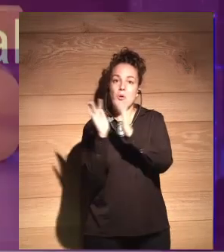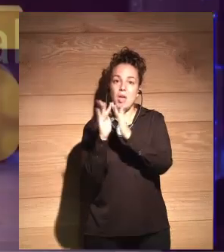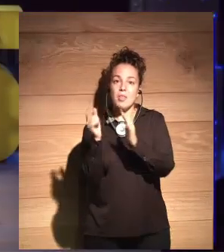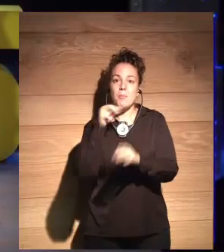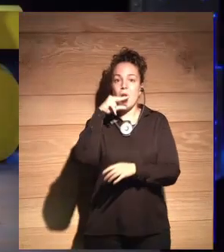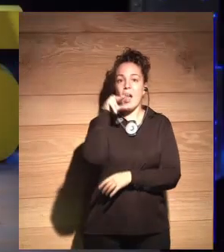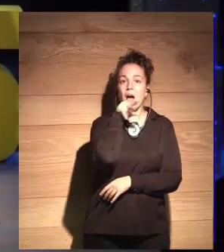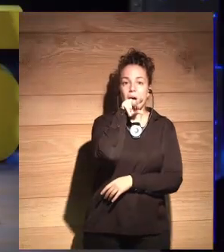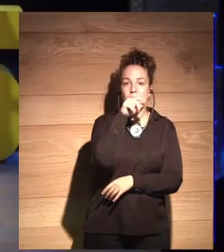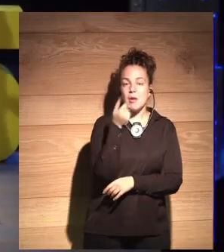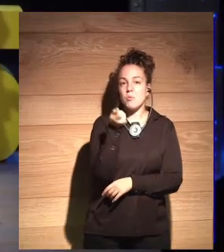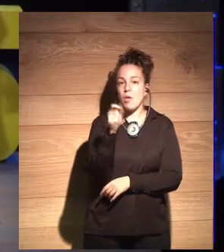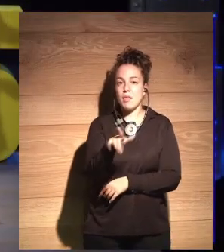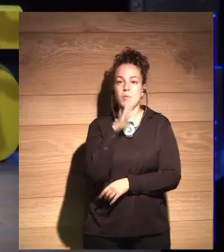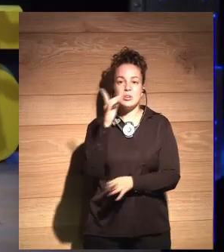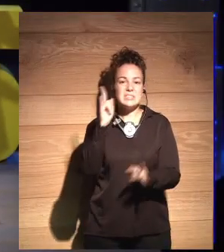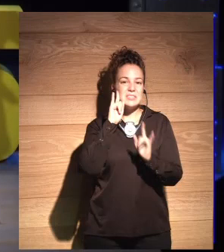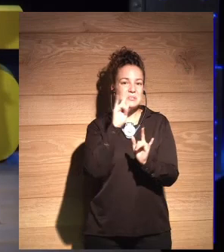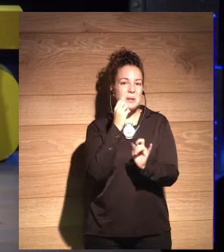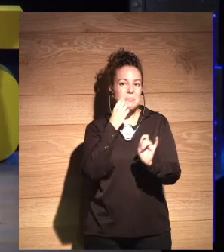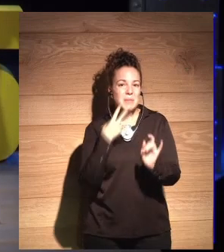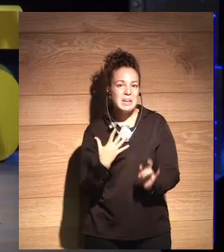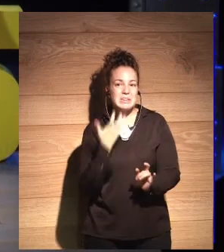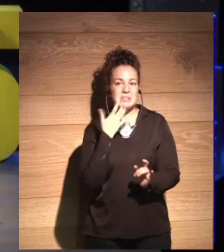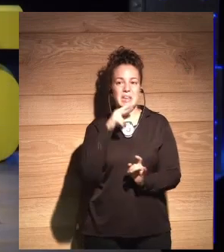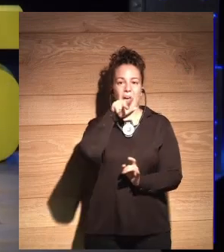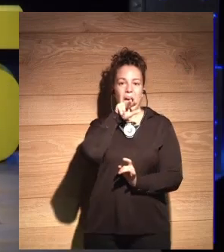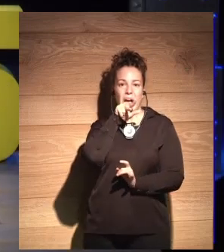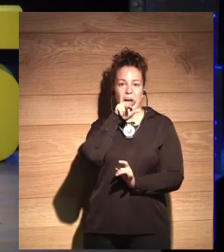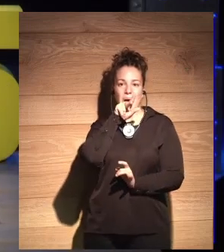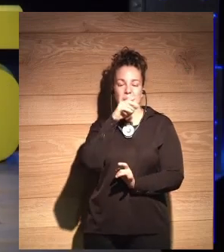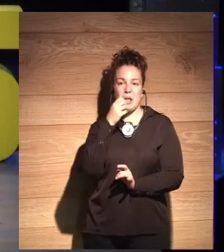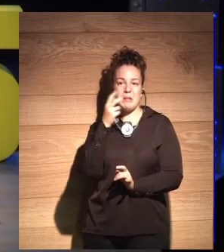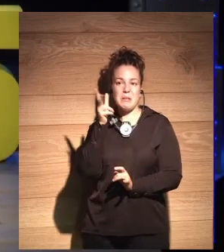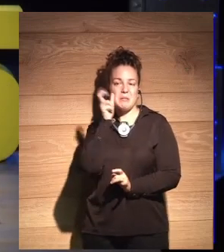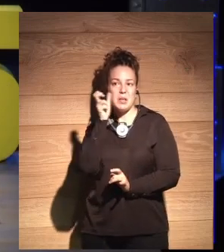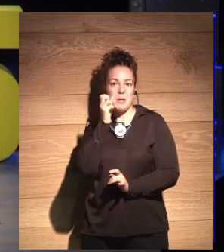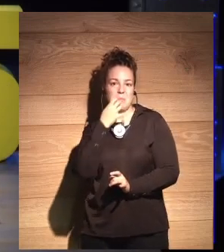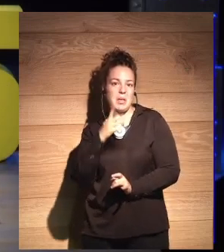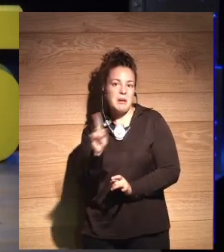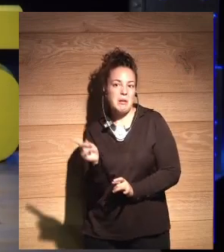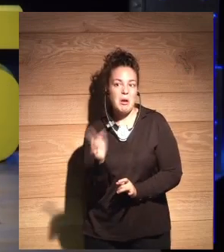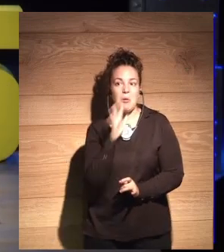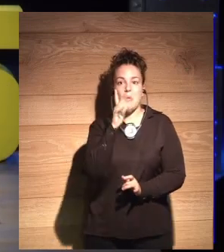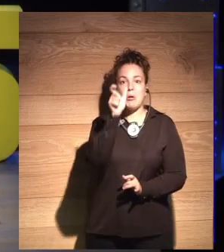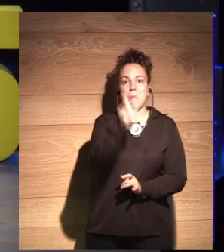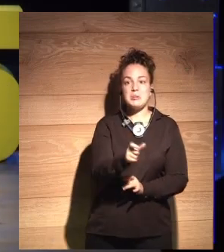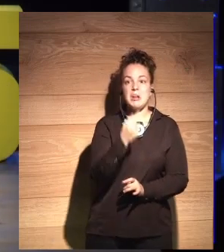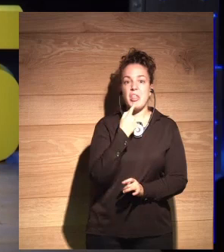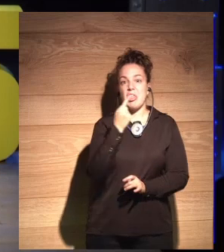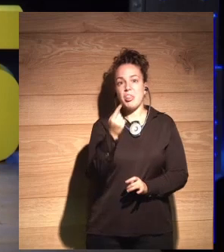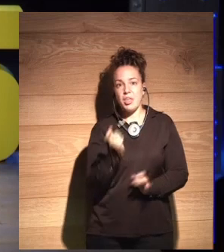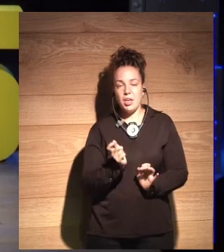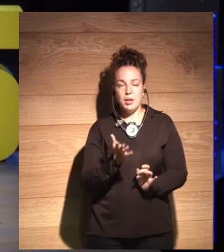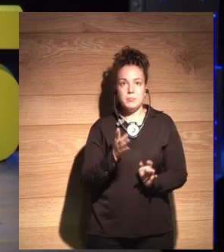sound good. People love to say that at some point, technology will be a human. We don't expect a